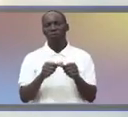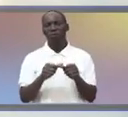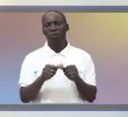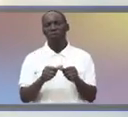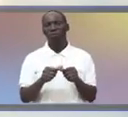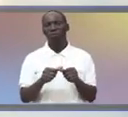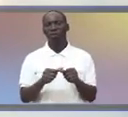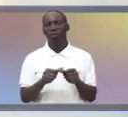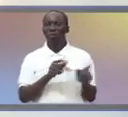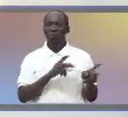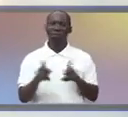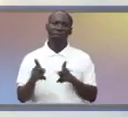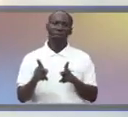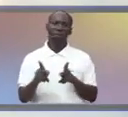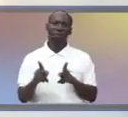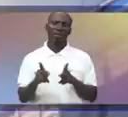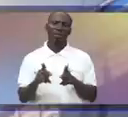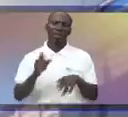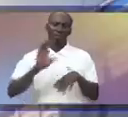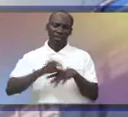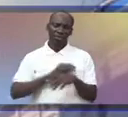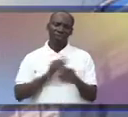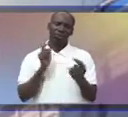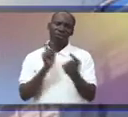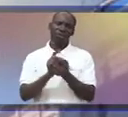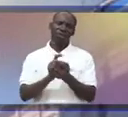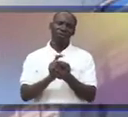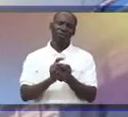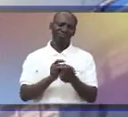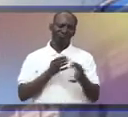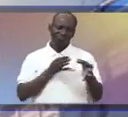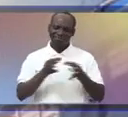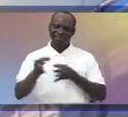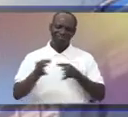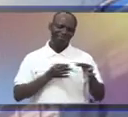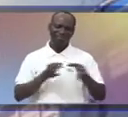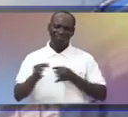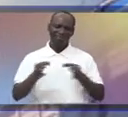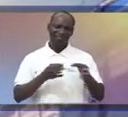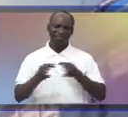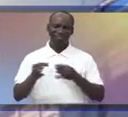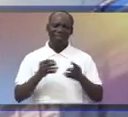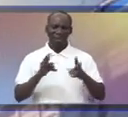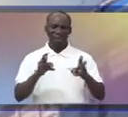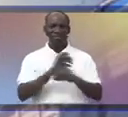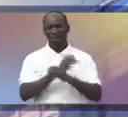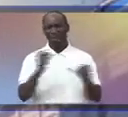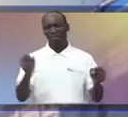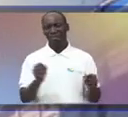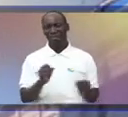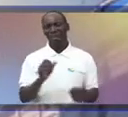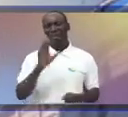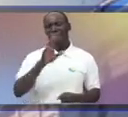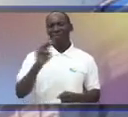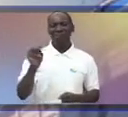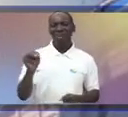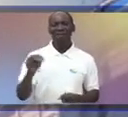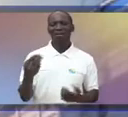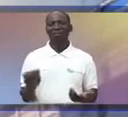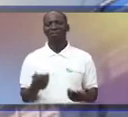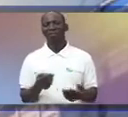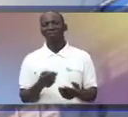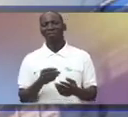of Christ, you know, Usia, Nema Pa, I do Nipa Kongfaji, and yet for 5 million, Beji emergency, and now Brabeji